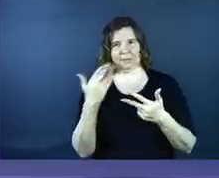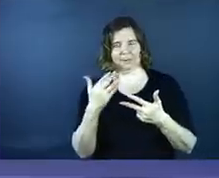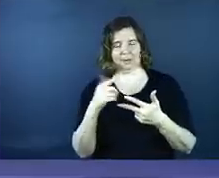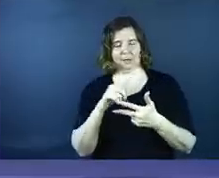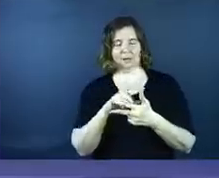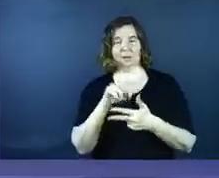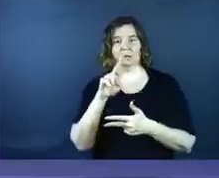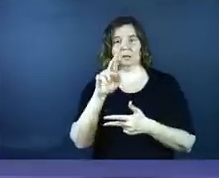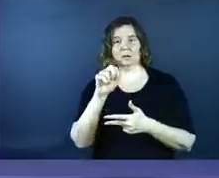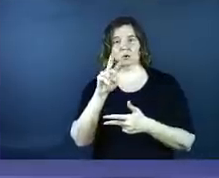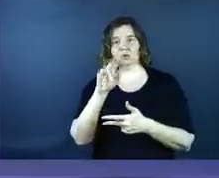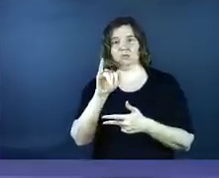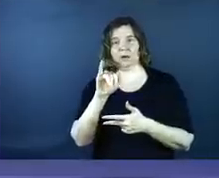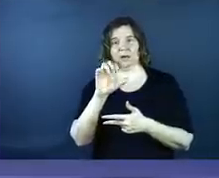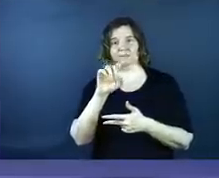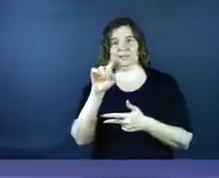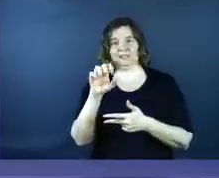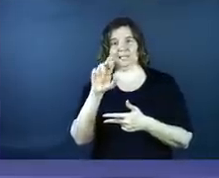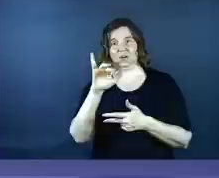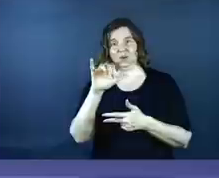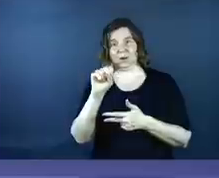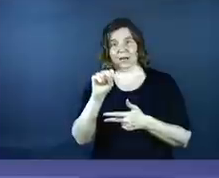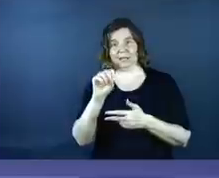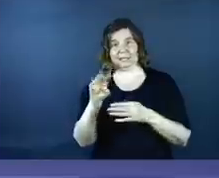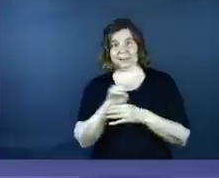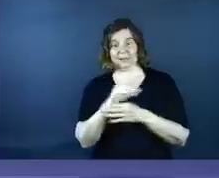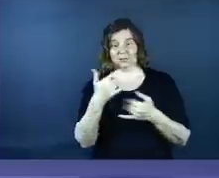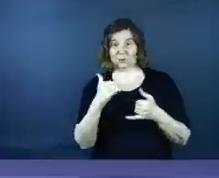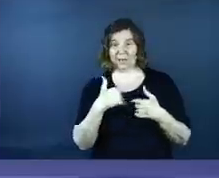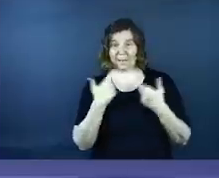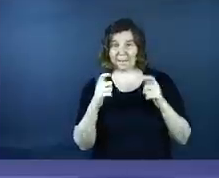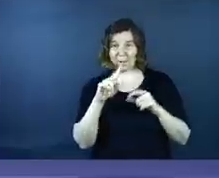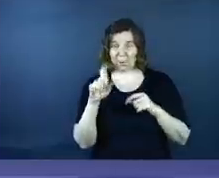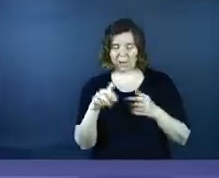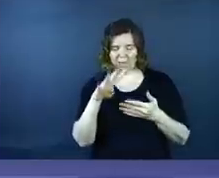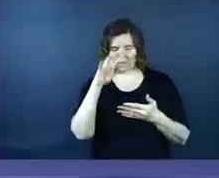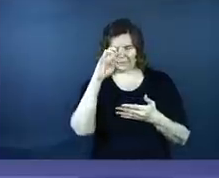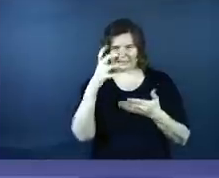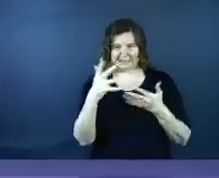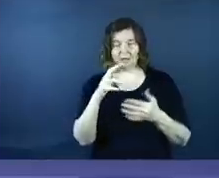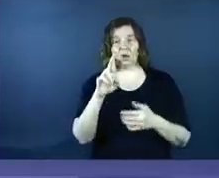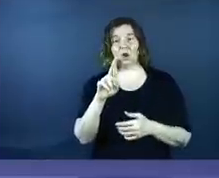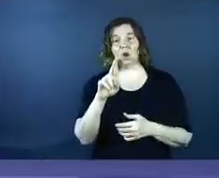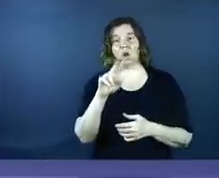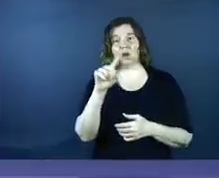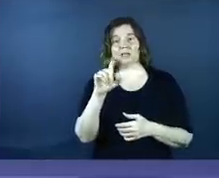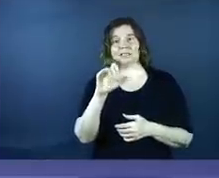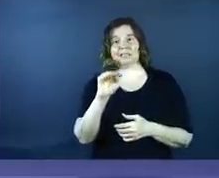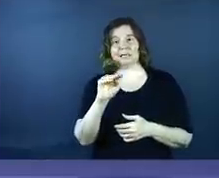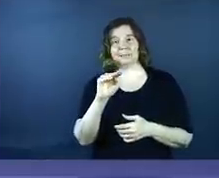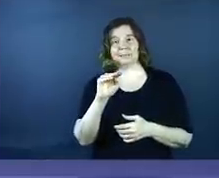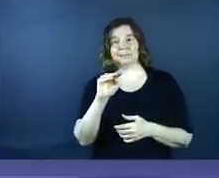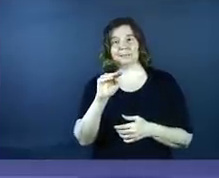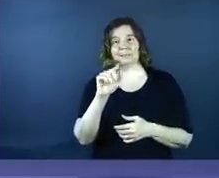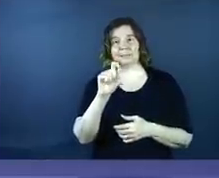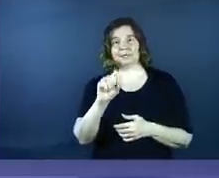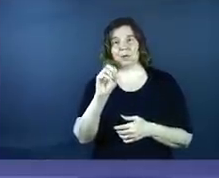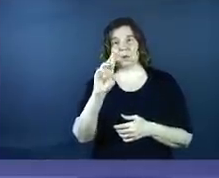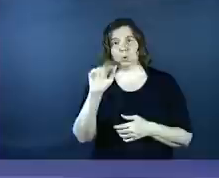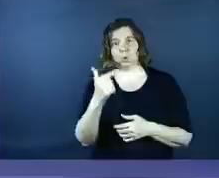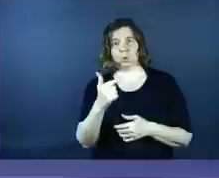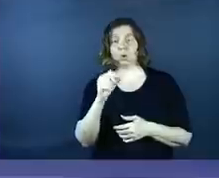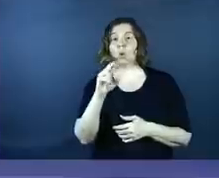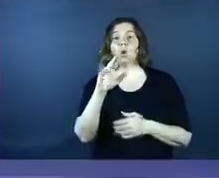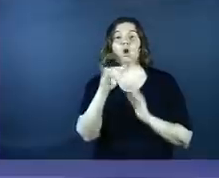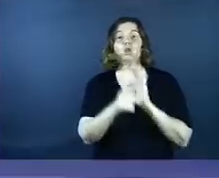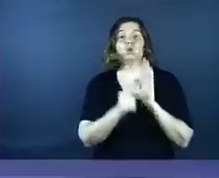This is Ravi Zacharias Ministries. If you still got big questions, go out to rzim.org. Even just go out to